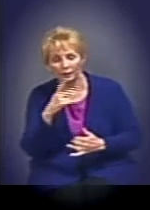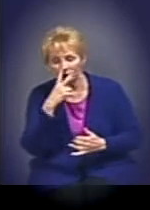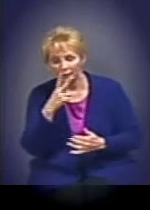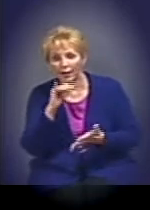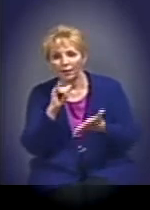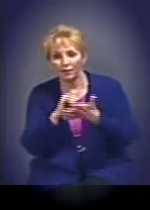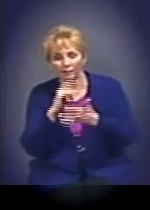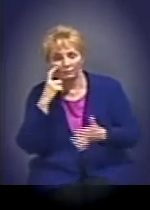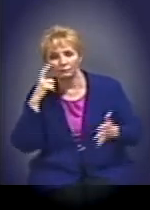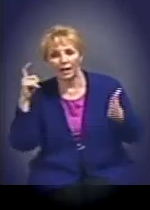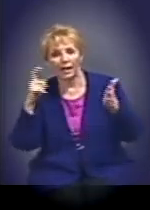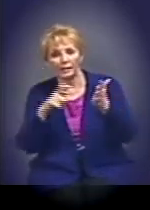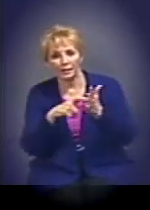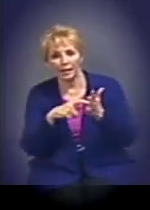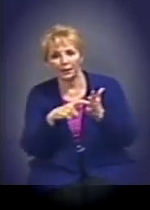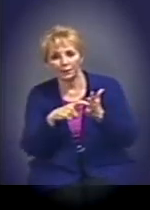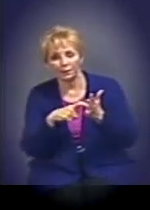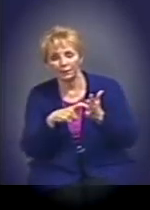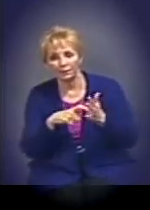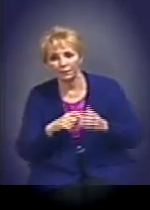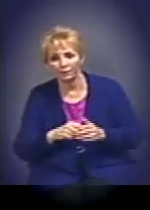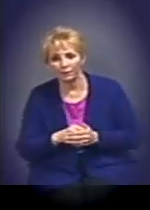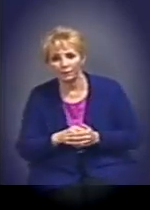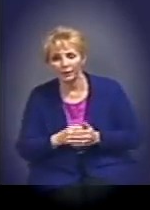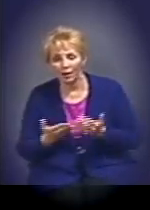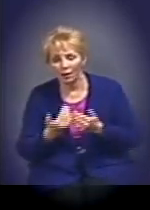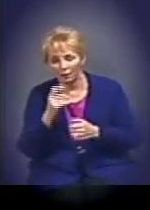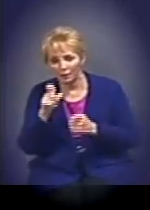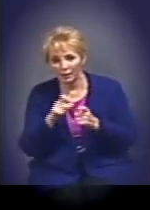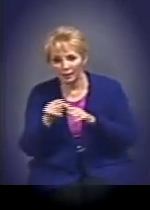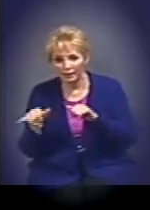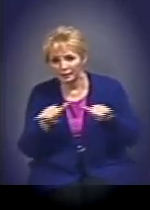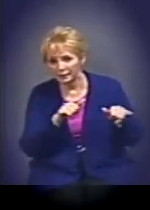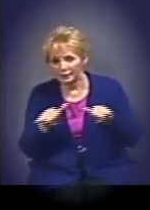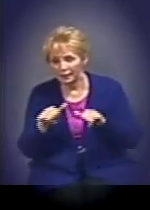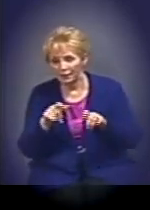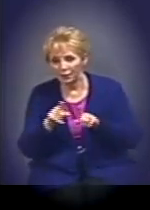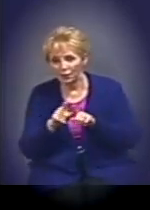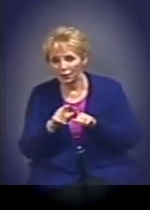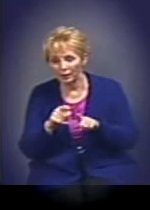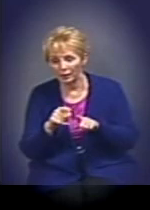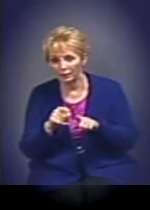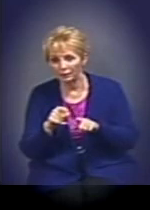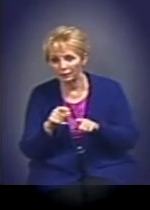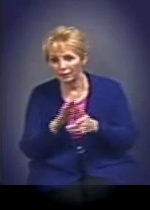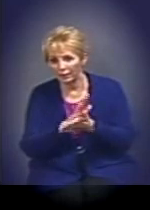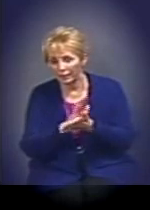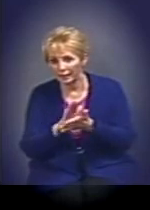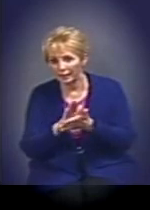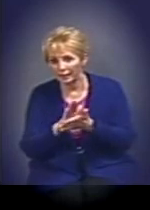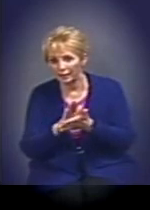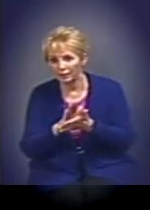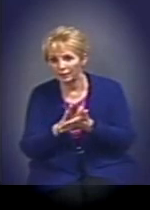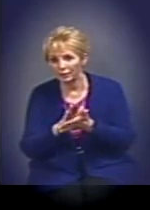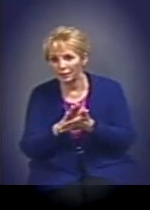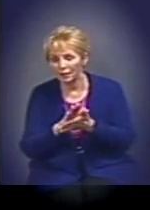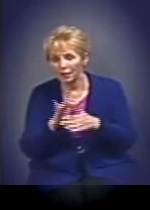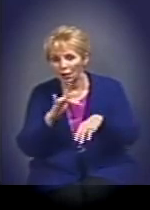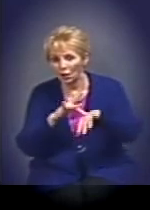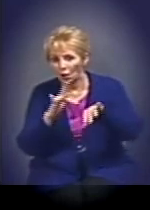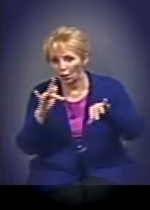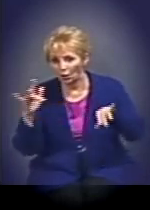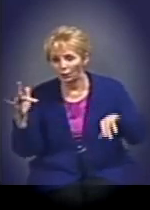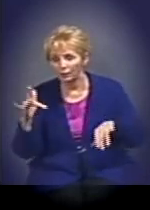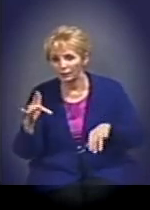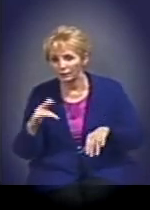really stands out. That's almost the exact same shot where now you see that nice, tight, glossy coating.